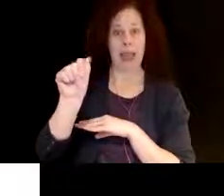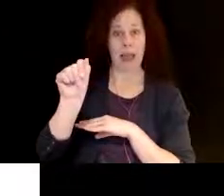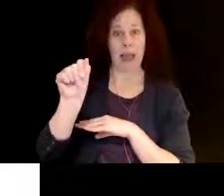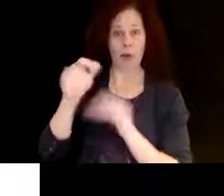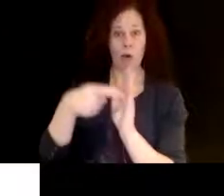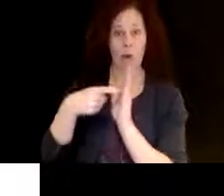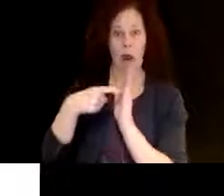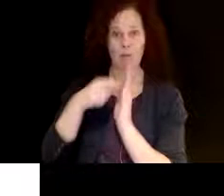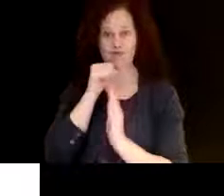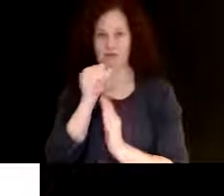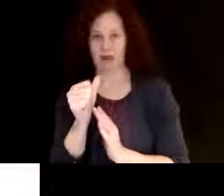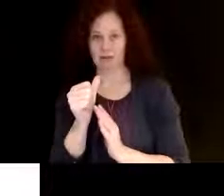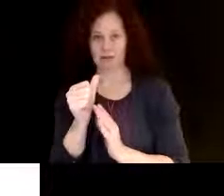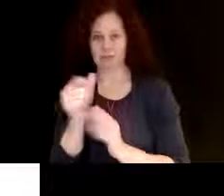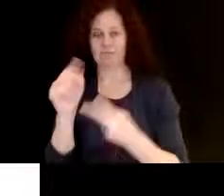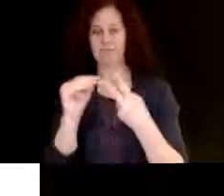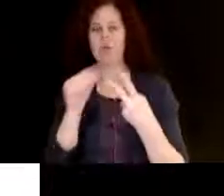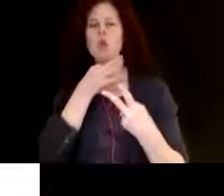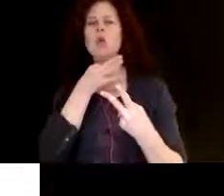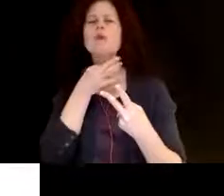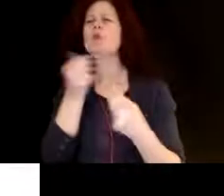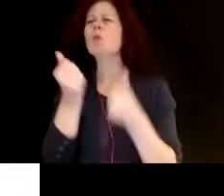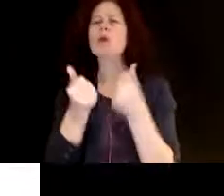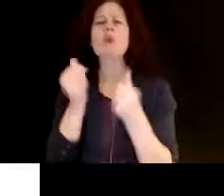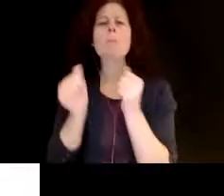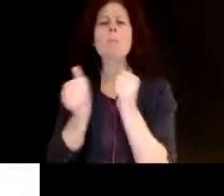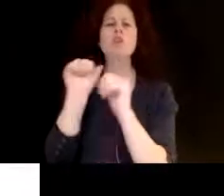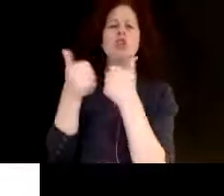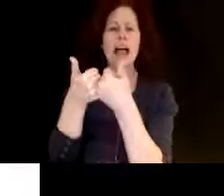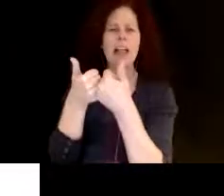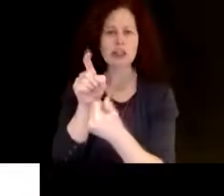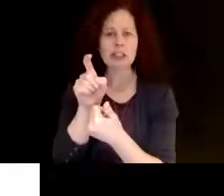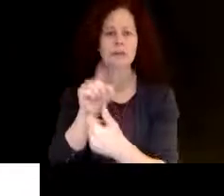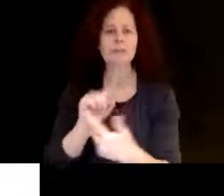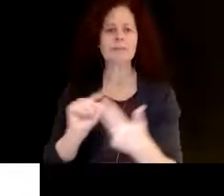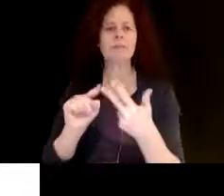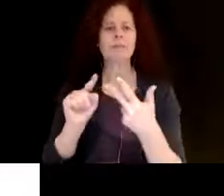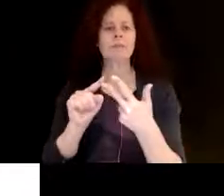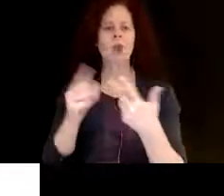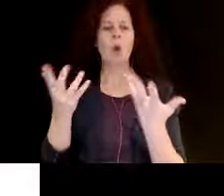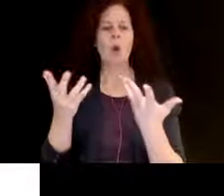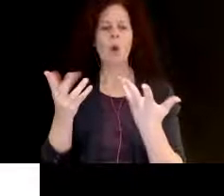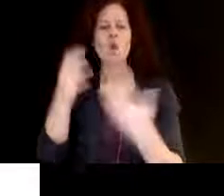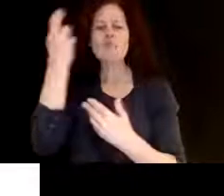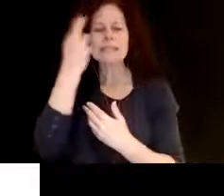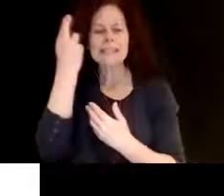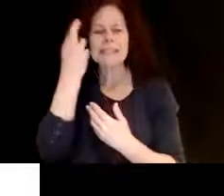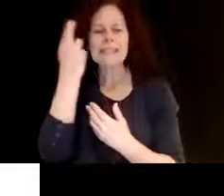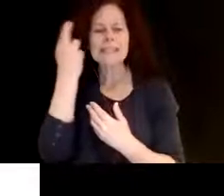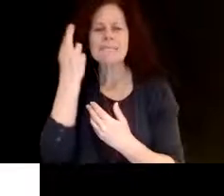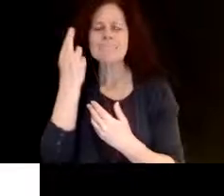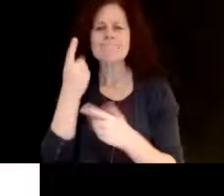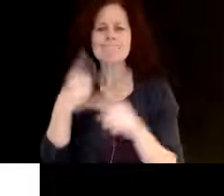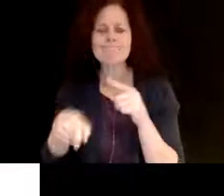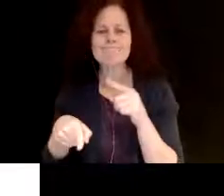and why? Were there municipal characteristics predictive of compliance? And how could the